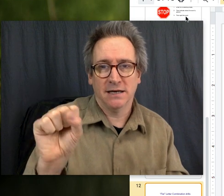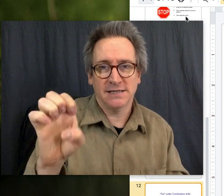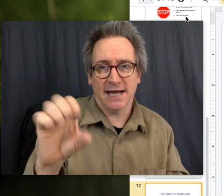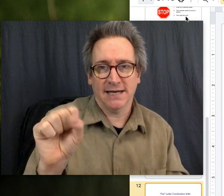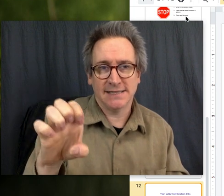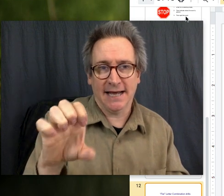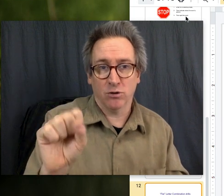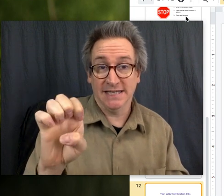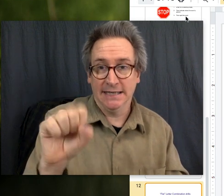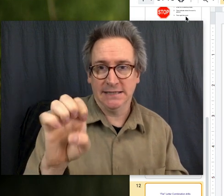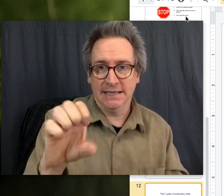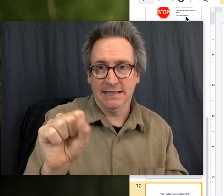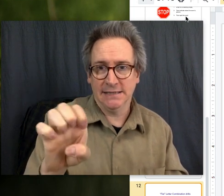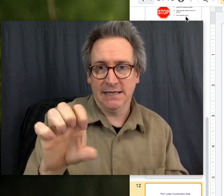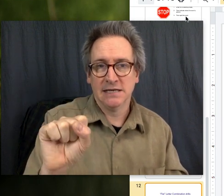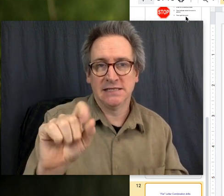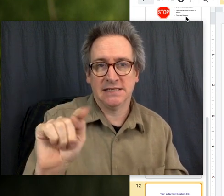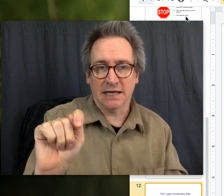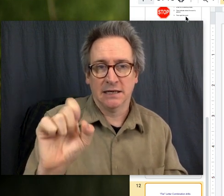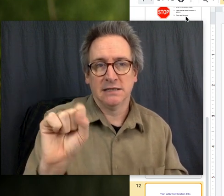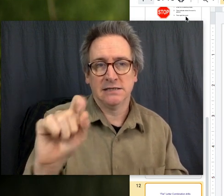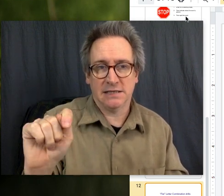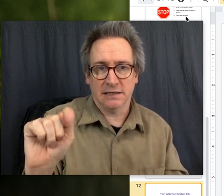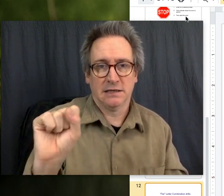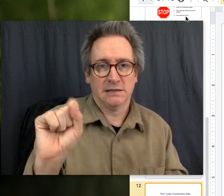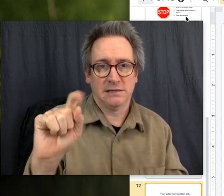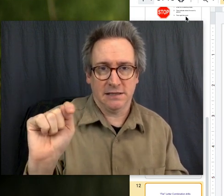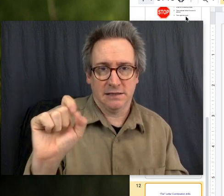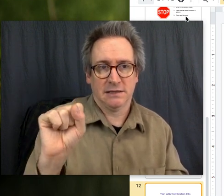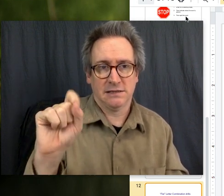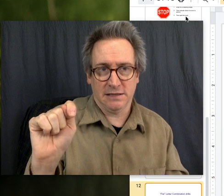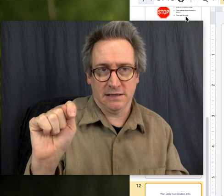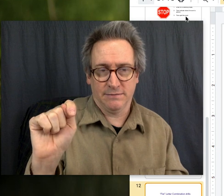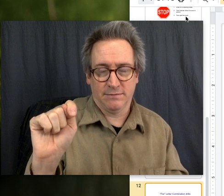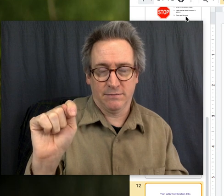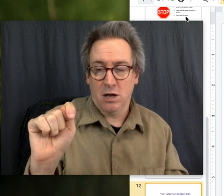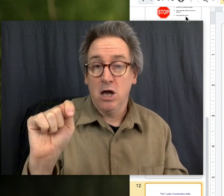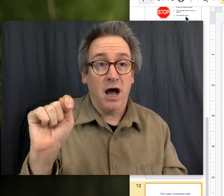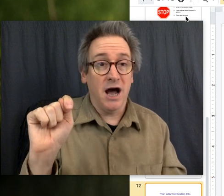say, or si, st, st, st, st.